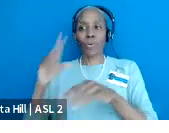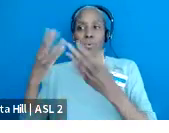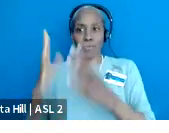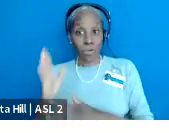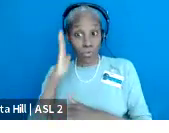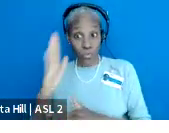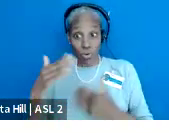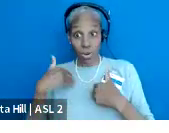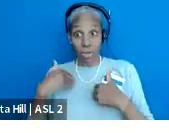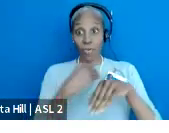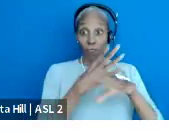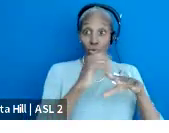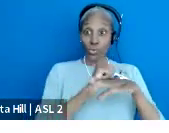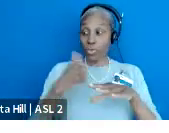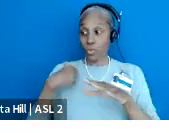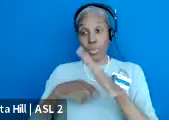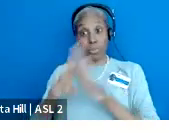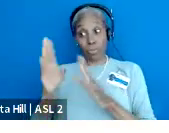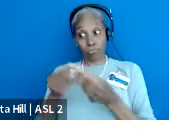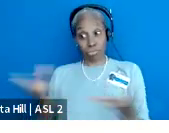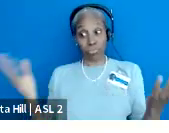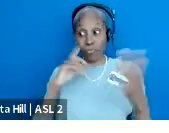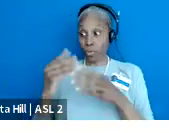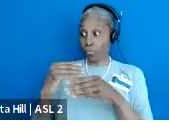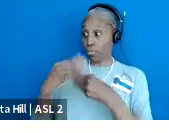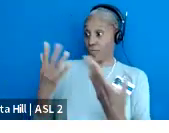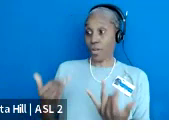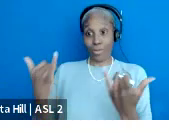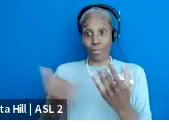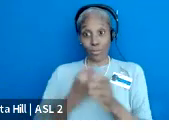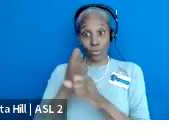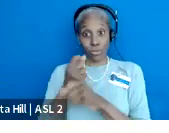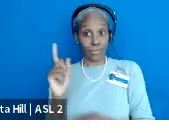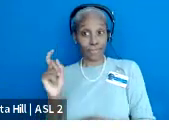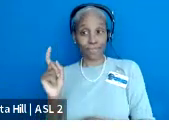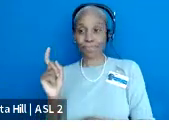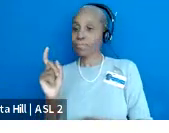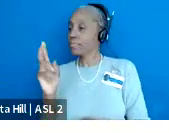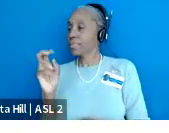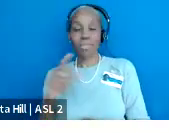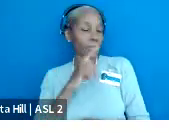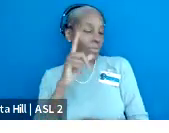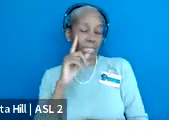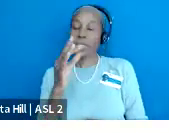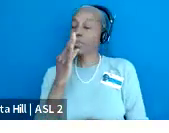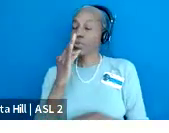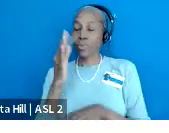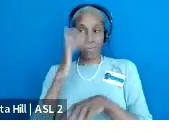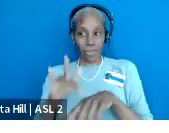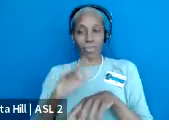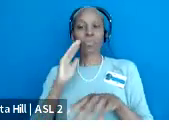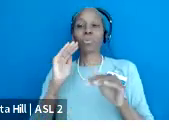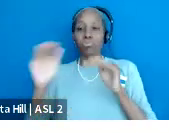would be, or the virtual training that we've developed, will it be available for providers this year? I don't think so. As soon as it is available,